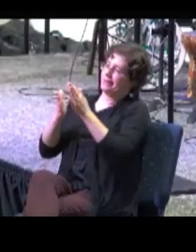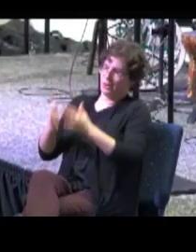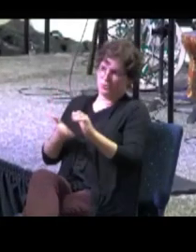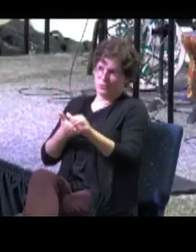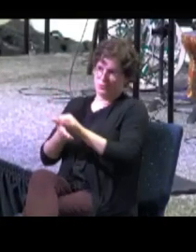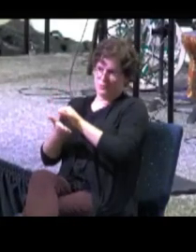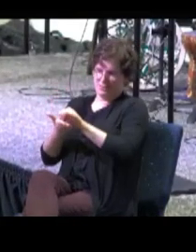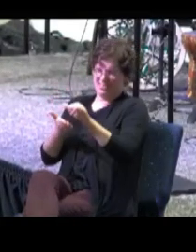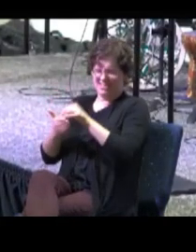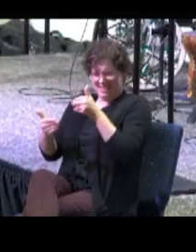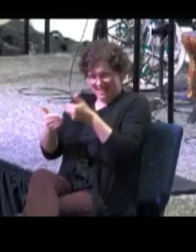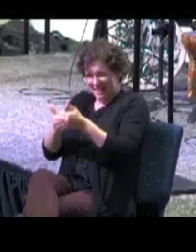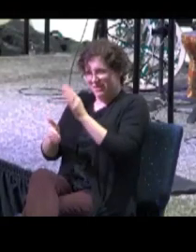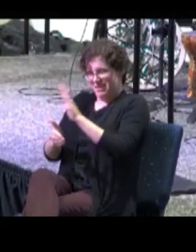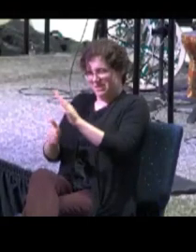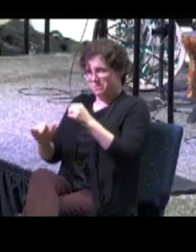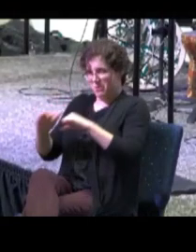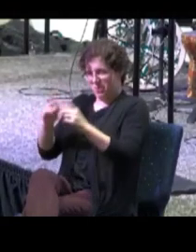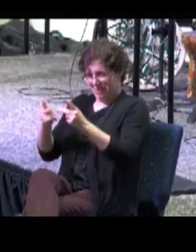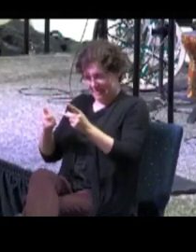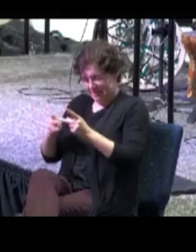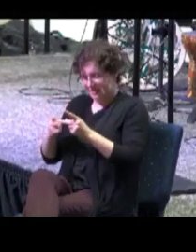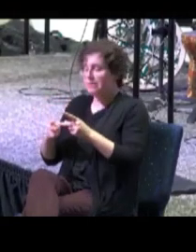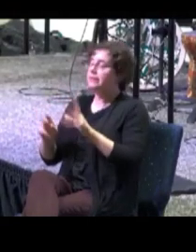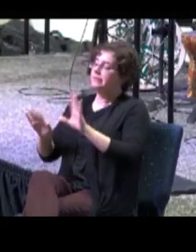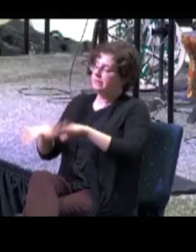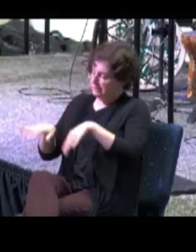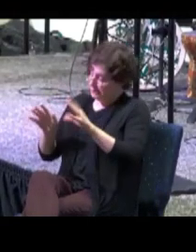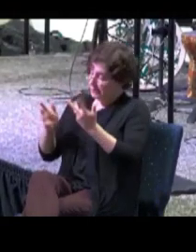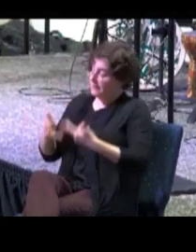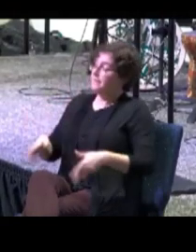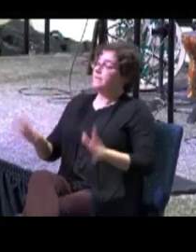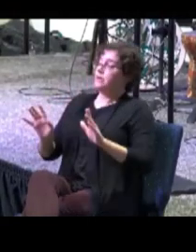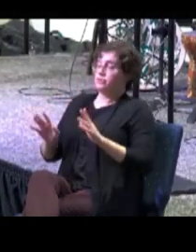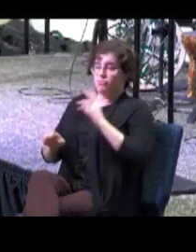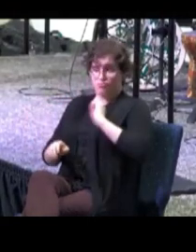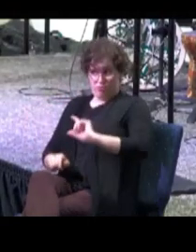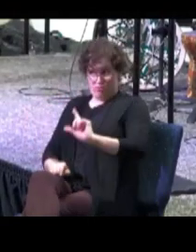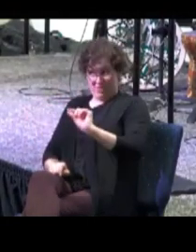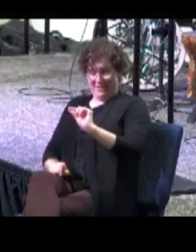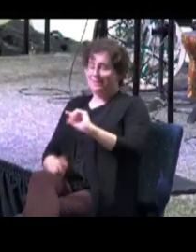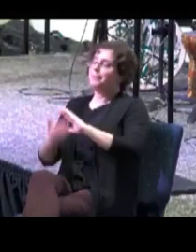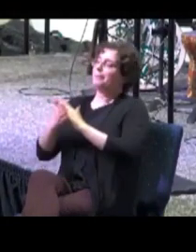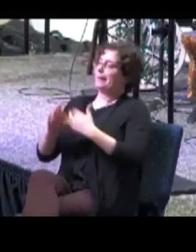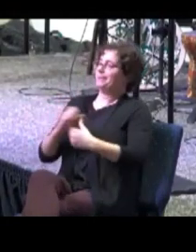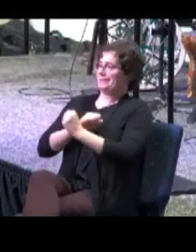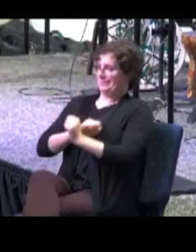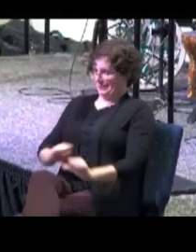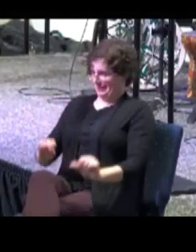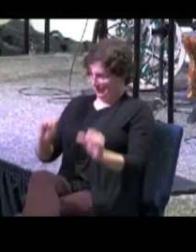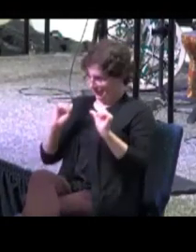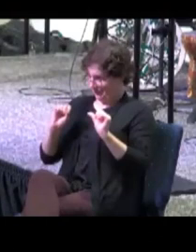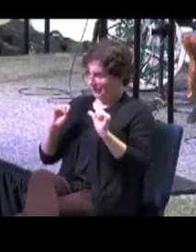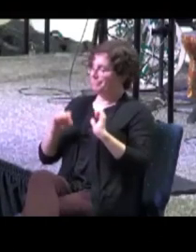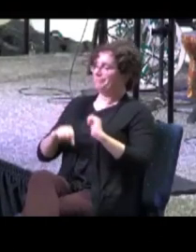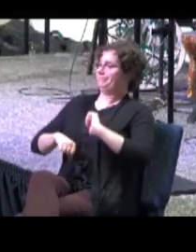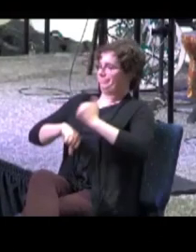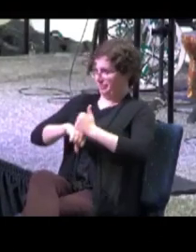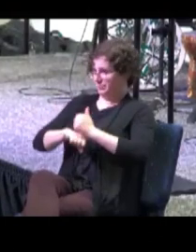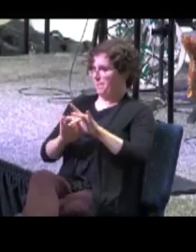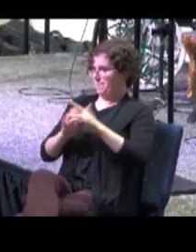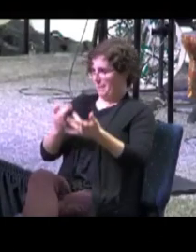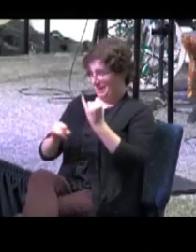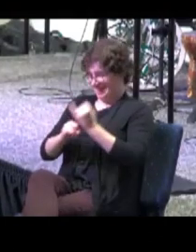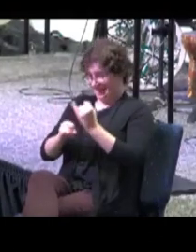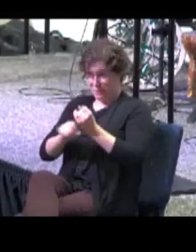from his birthplace. And then, in his early 20s, he came to faith and enrolled in Moody Bible Institute. But there